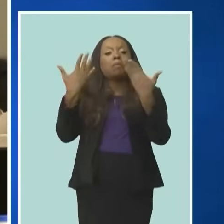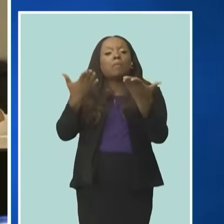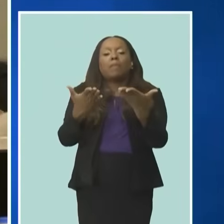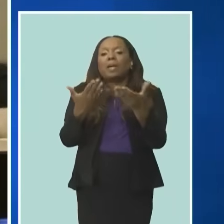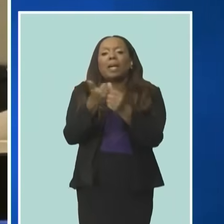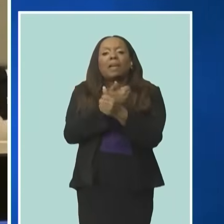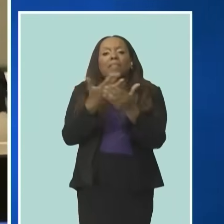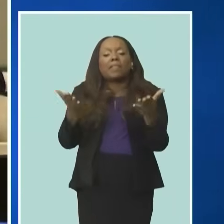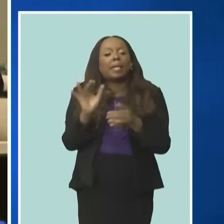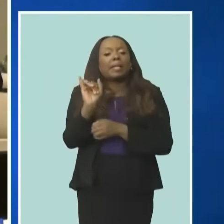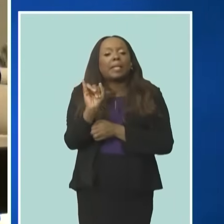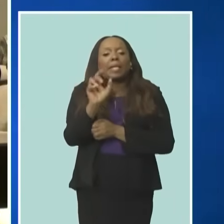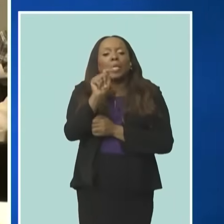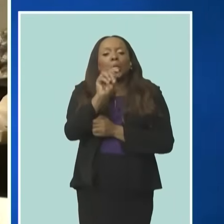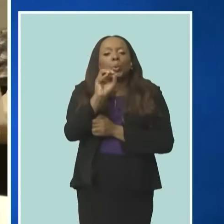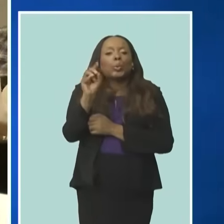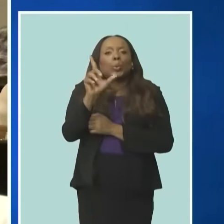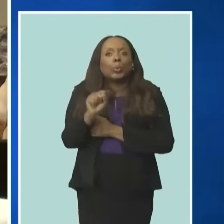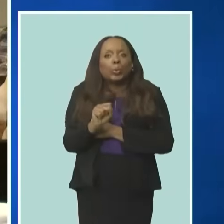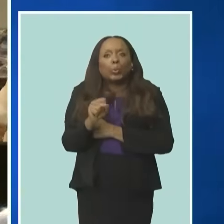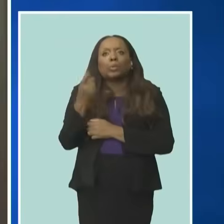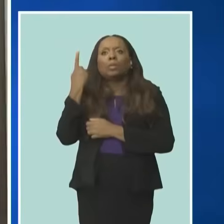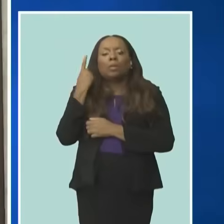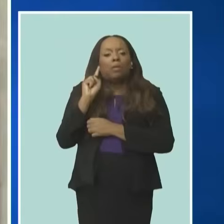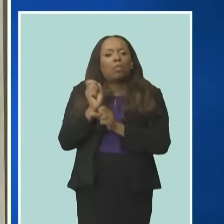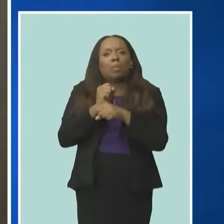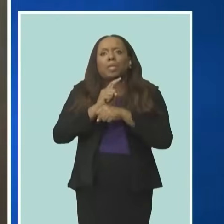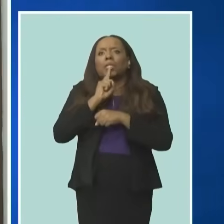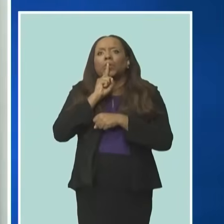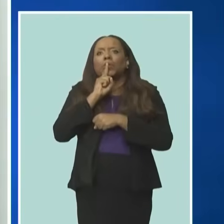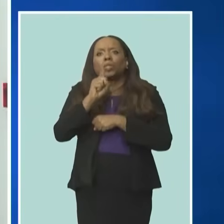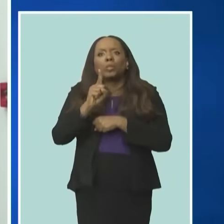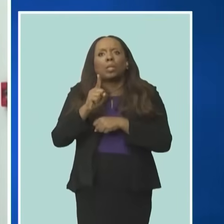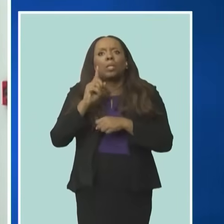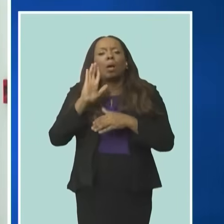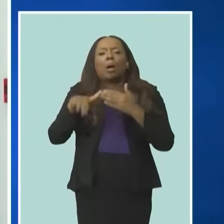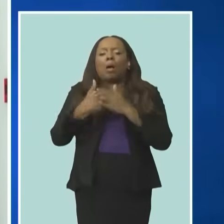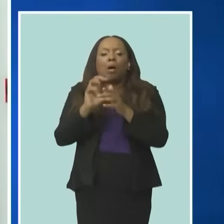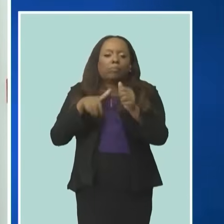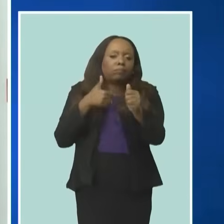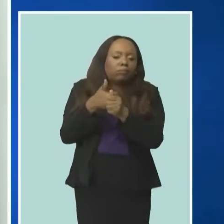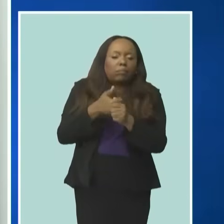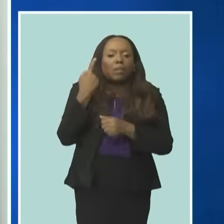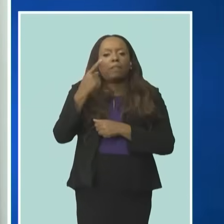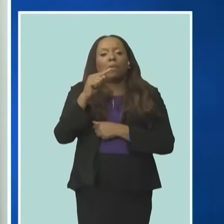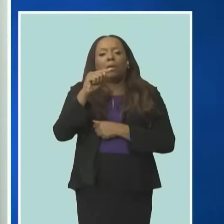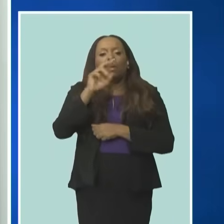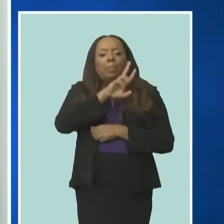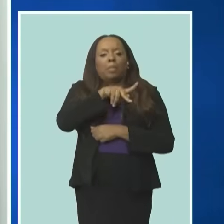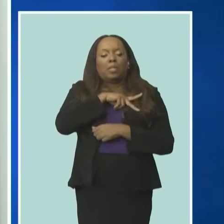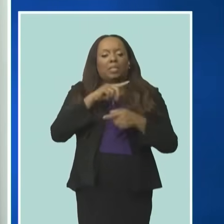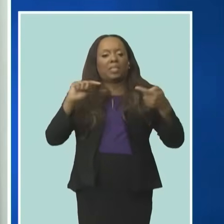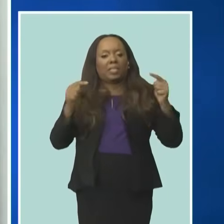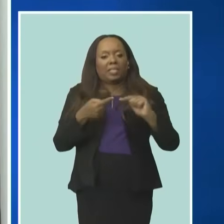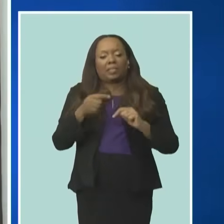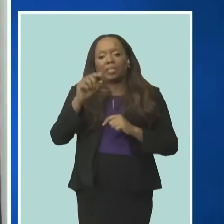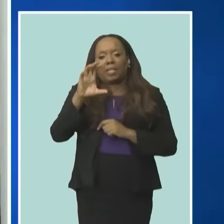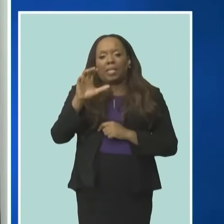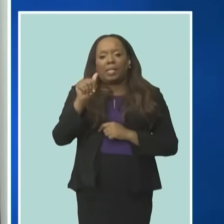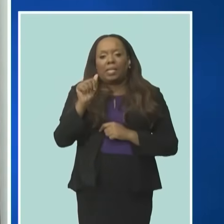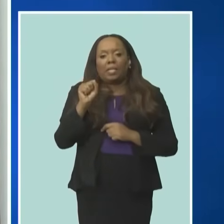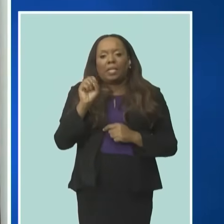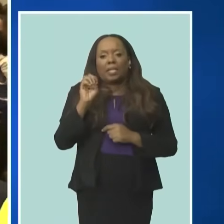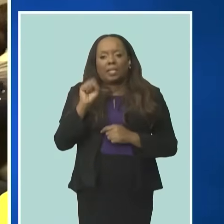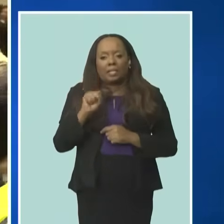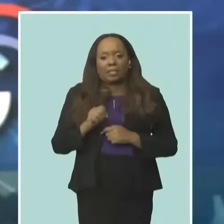at greater efficiencies and reducing the backlog of personal injury cases. Anesta Henry,